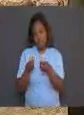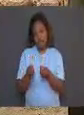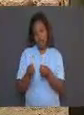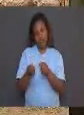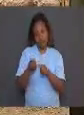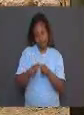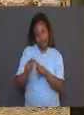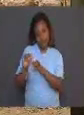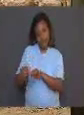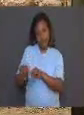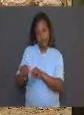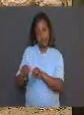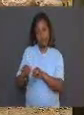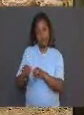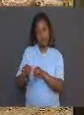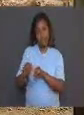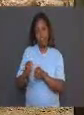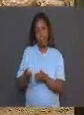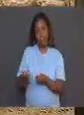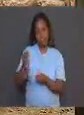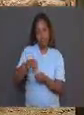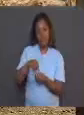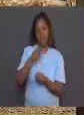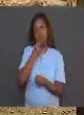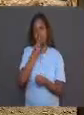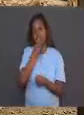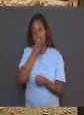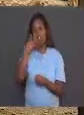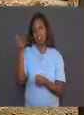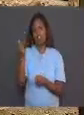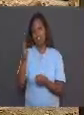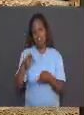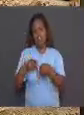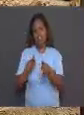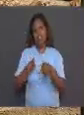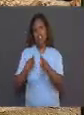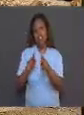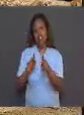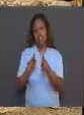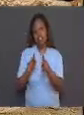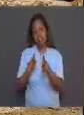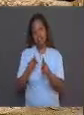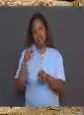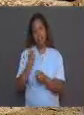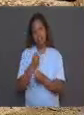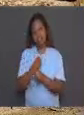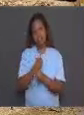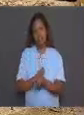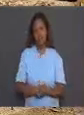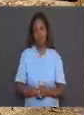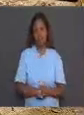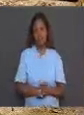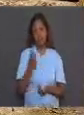will allow the soil to retain more water for better